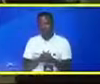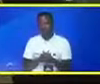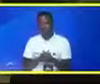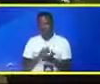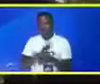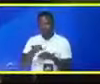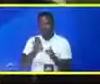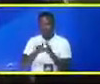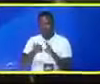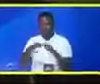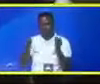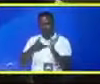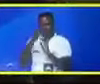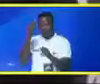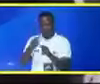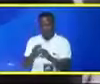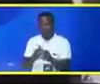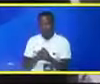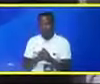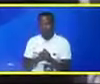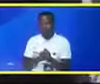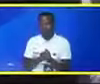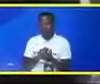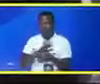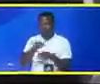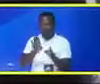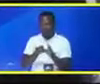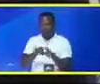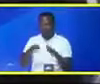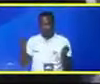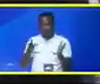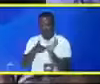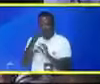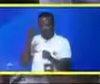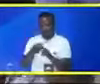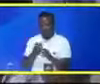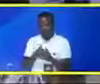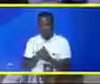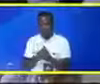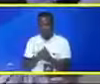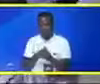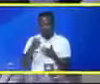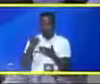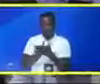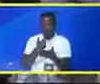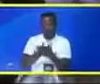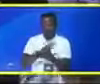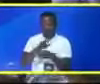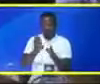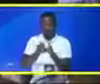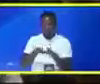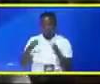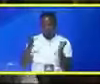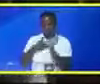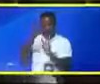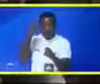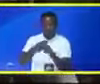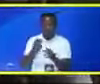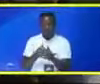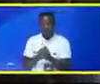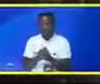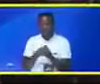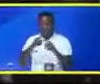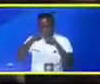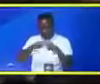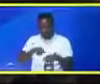All doors were open. All doors were open. Ghana, all doors can open